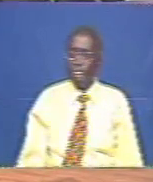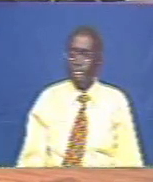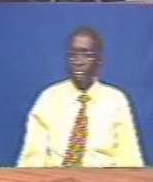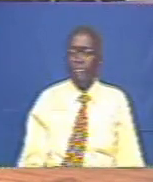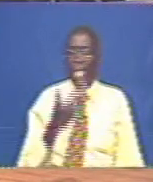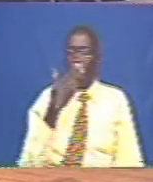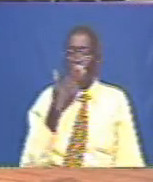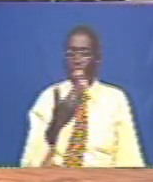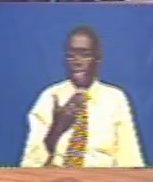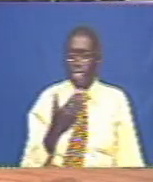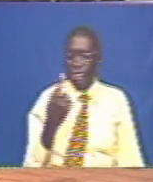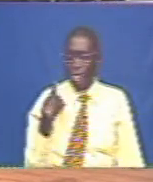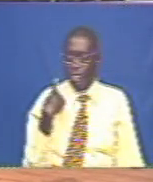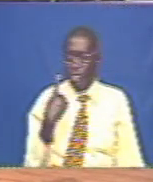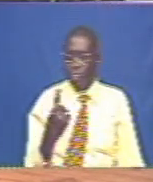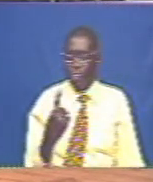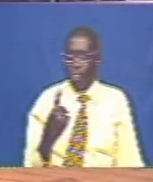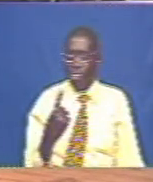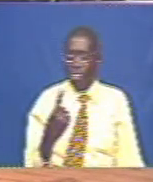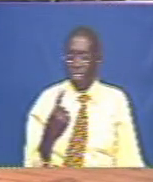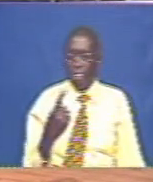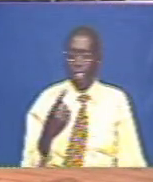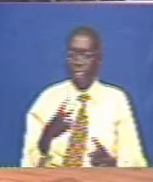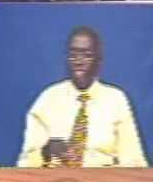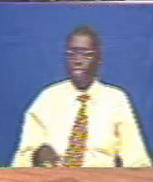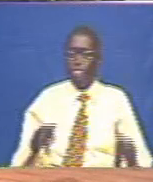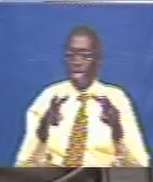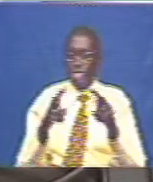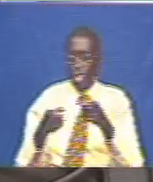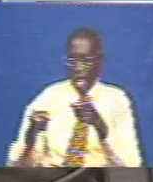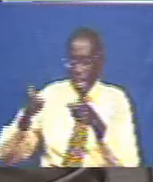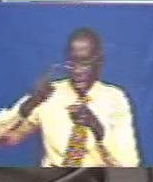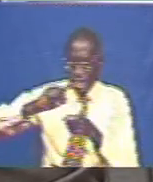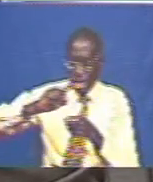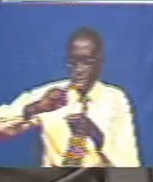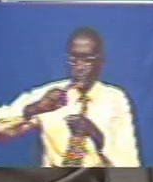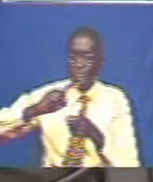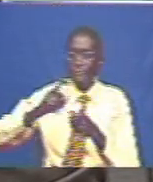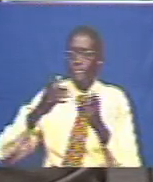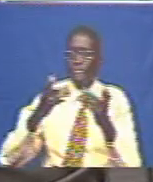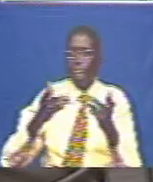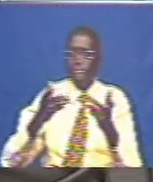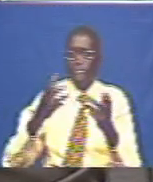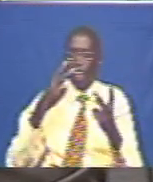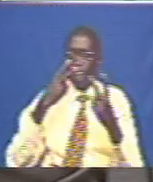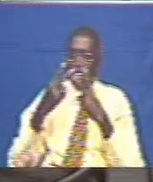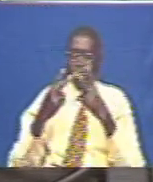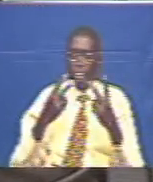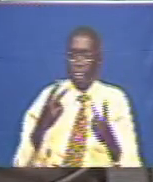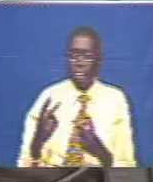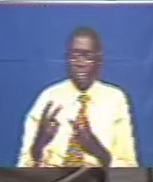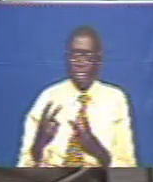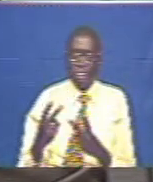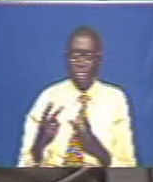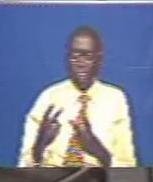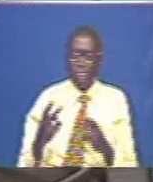Number one, we want to do value addition and manufacturing, and this can be seen on